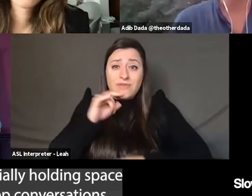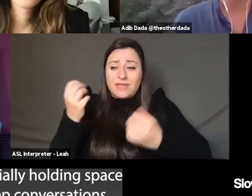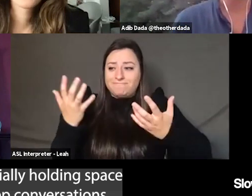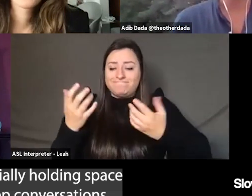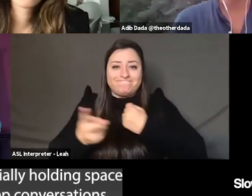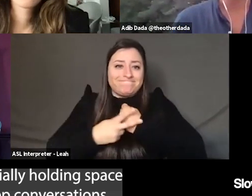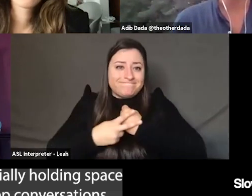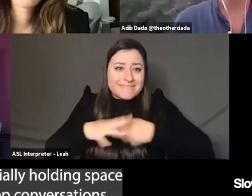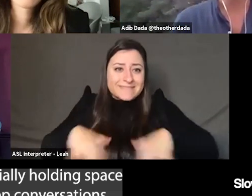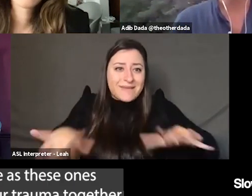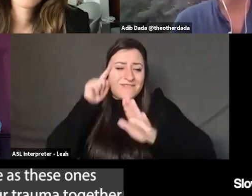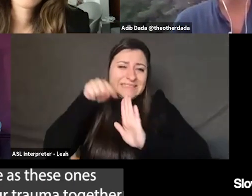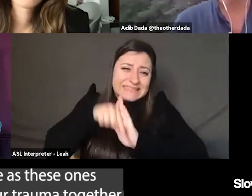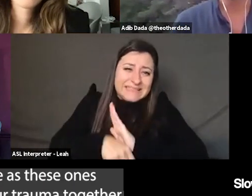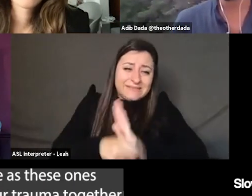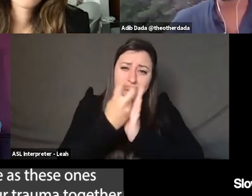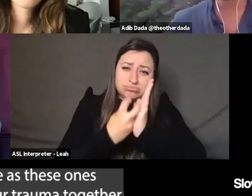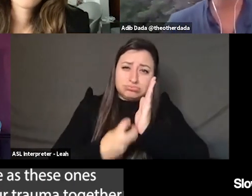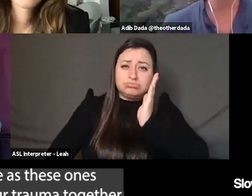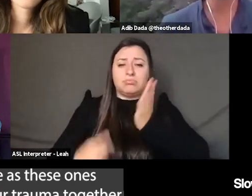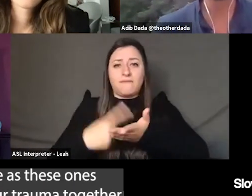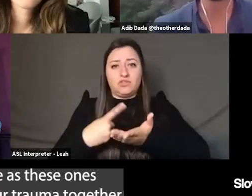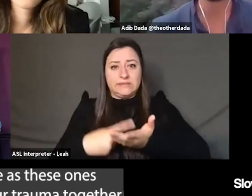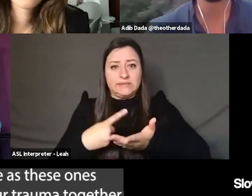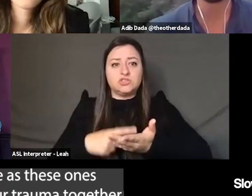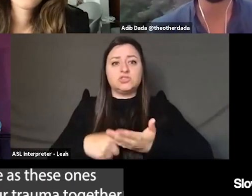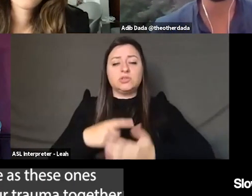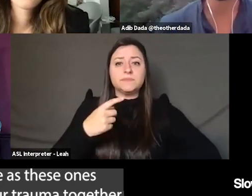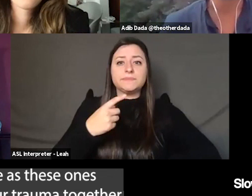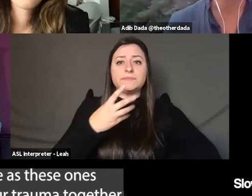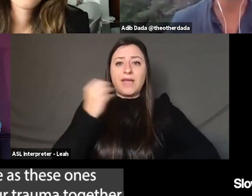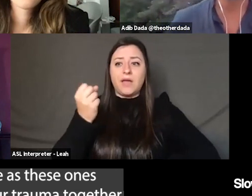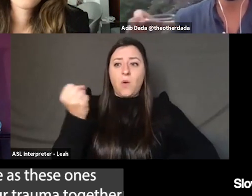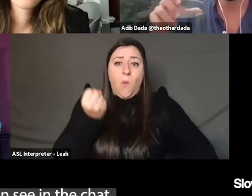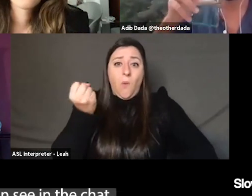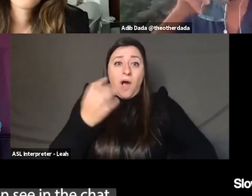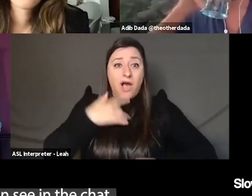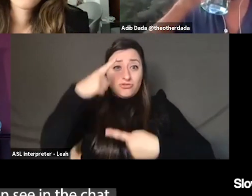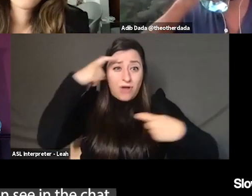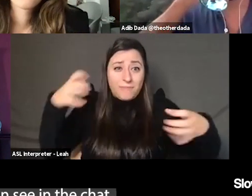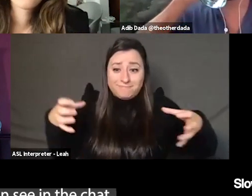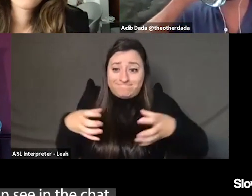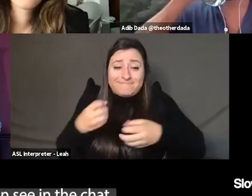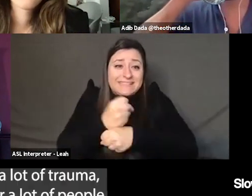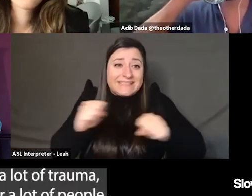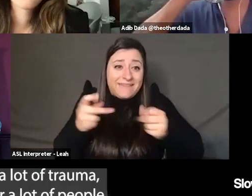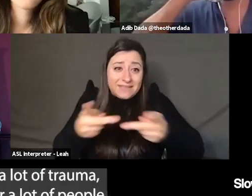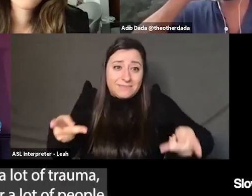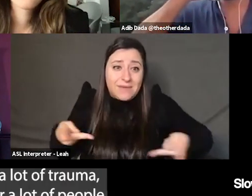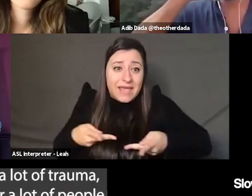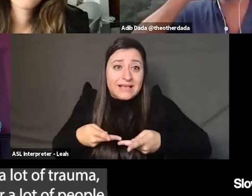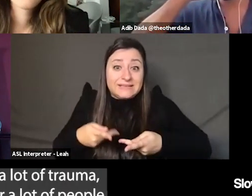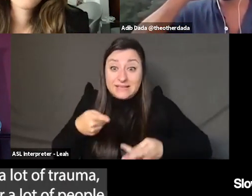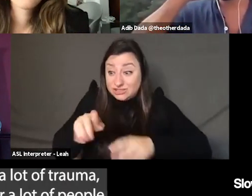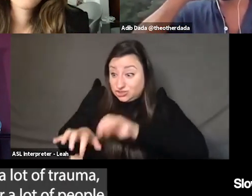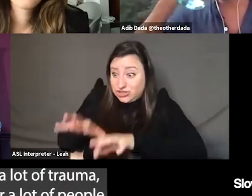for really deep conversations as these ones and holding our trauma together. And as you can see in the chat, it is stirring